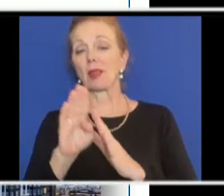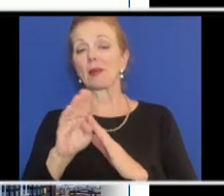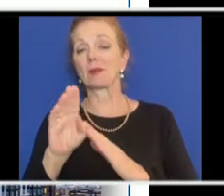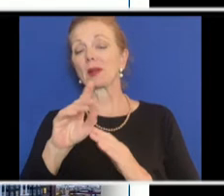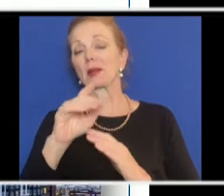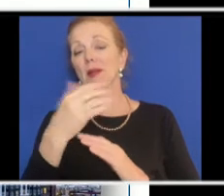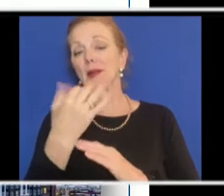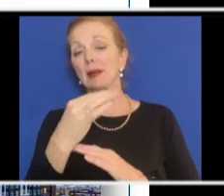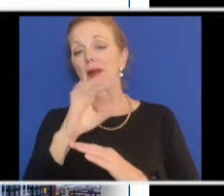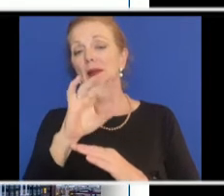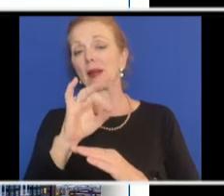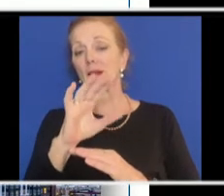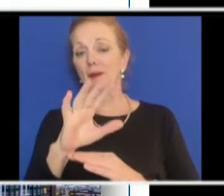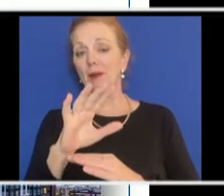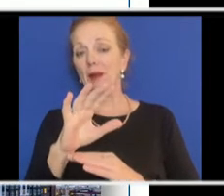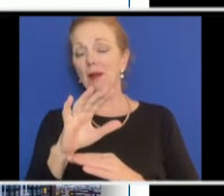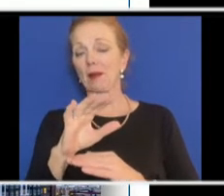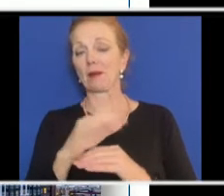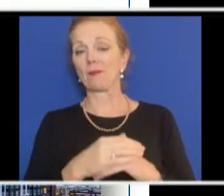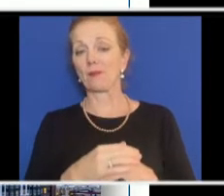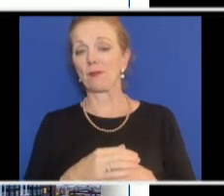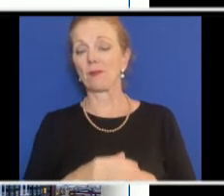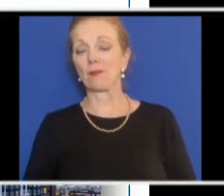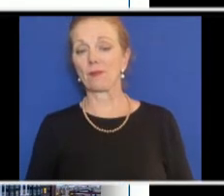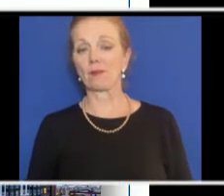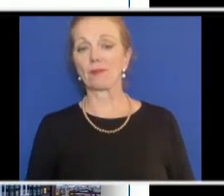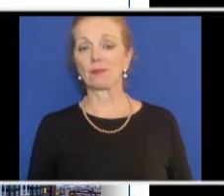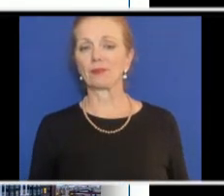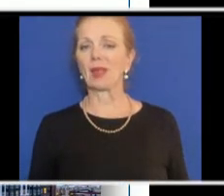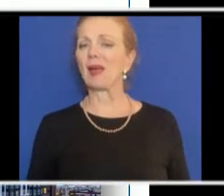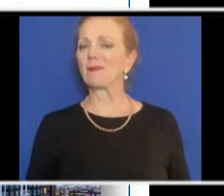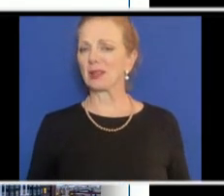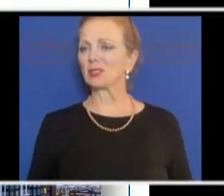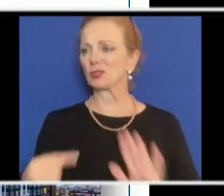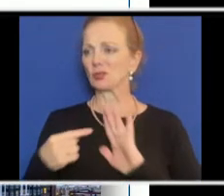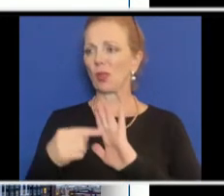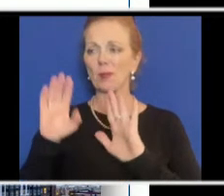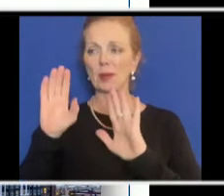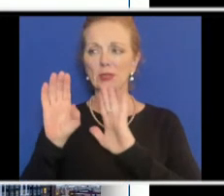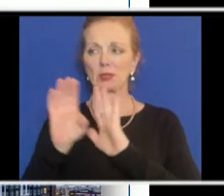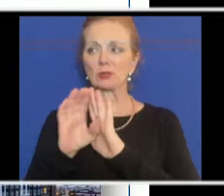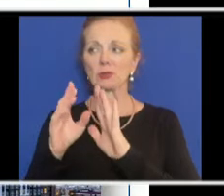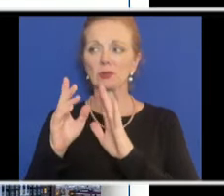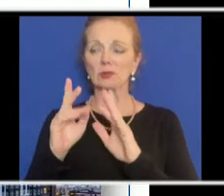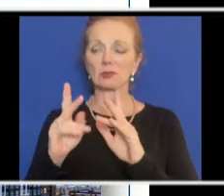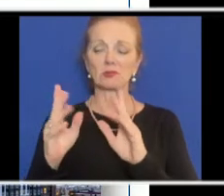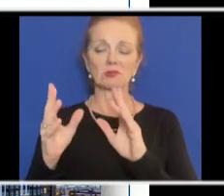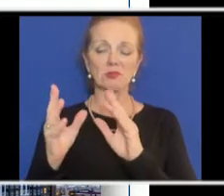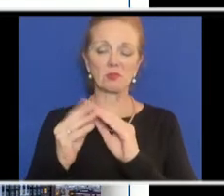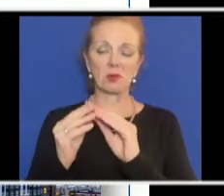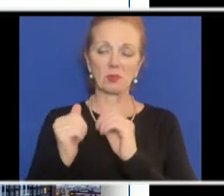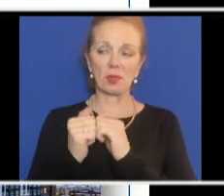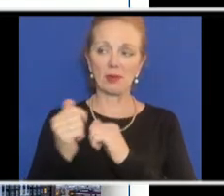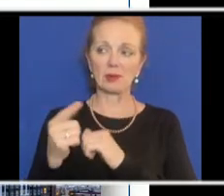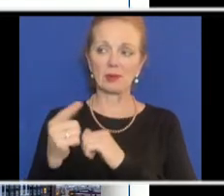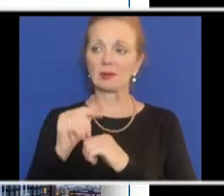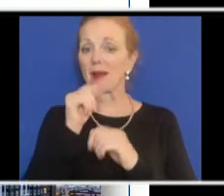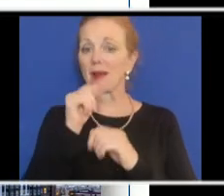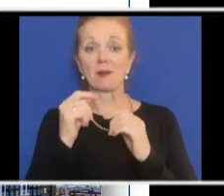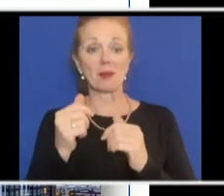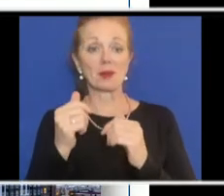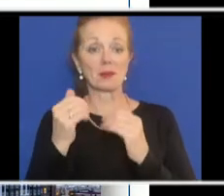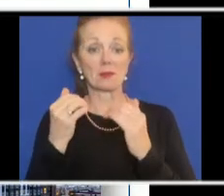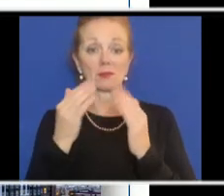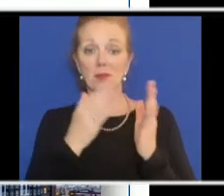these are some precedent images we shared with the folks that we met with there are no immediate plans by Chaucer Creek to develop the